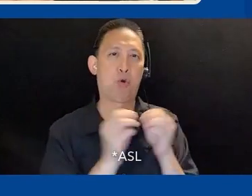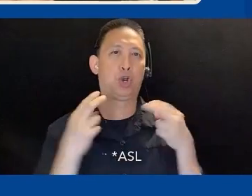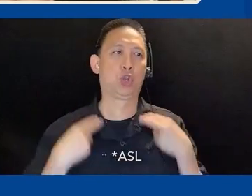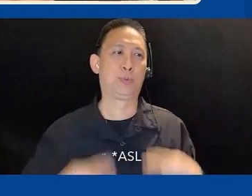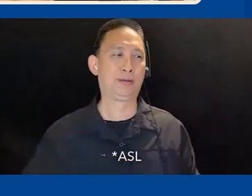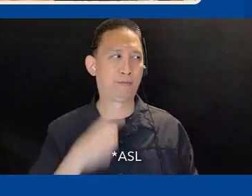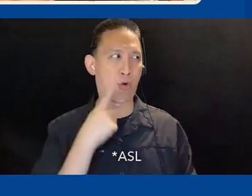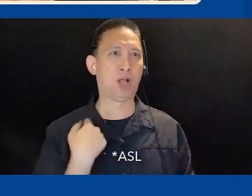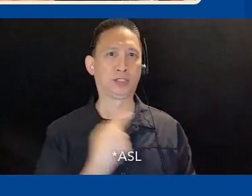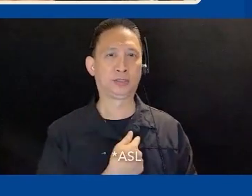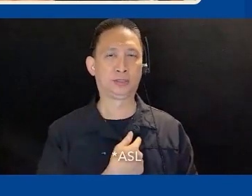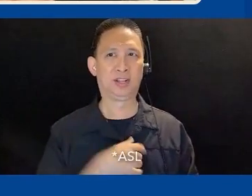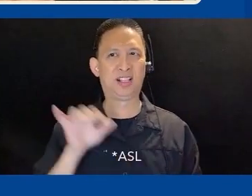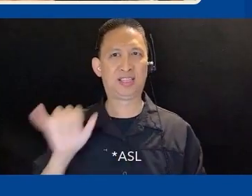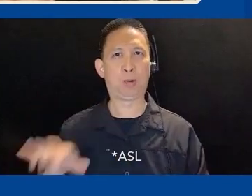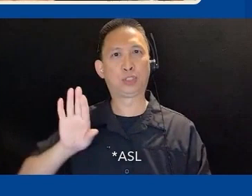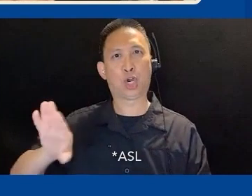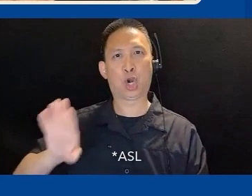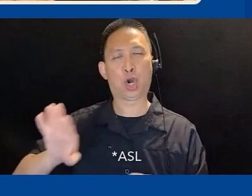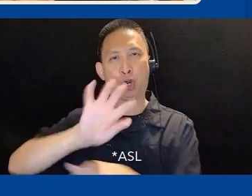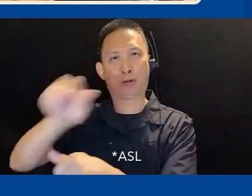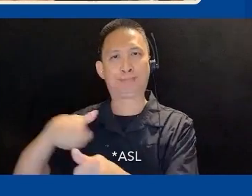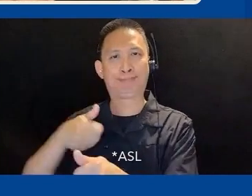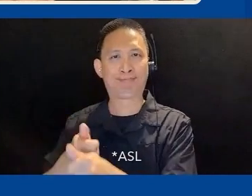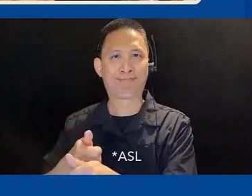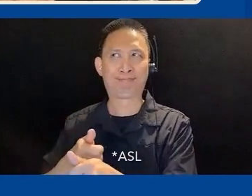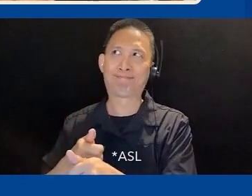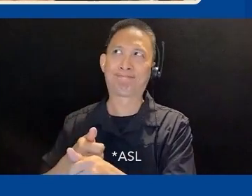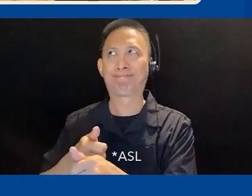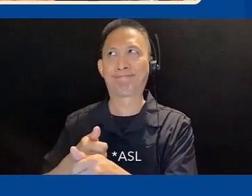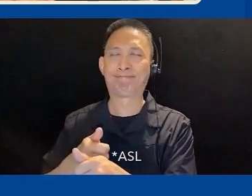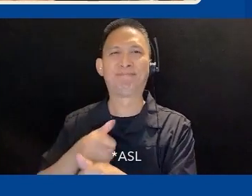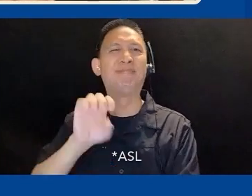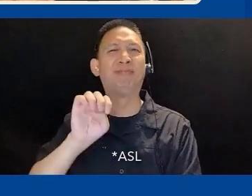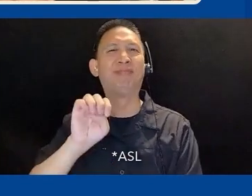those were the ethics behind it. And all of this,